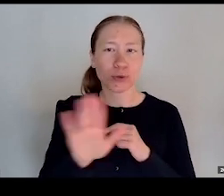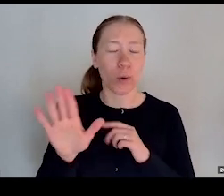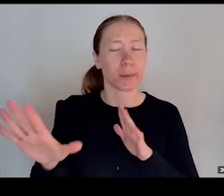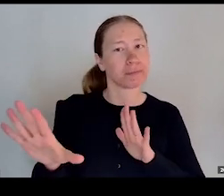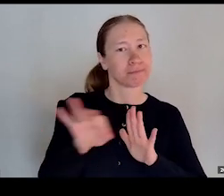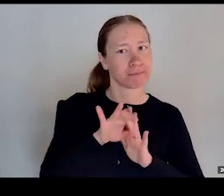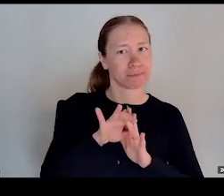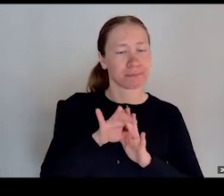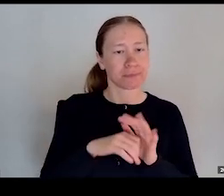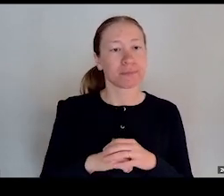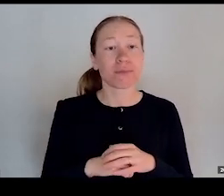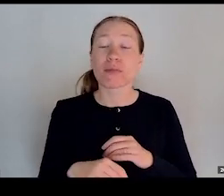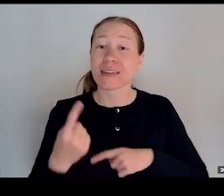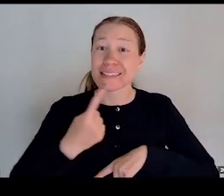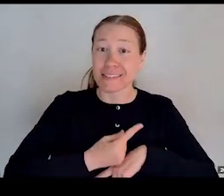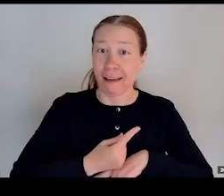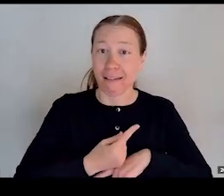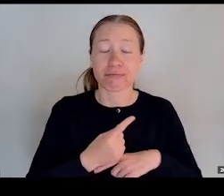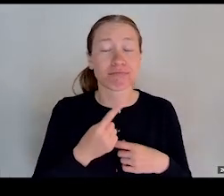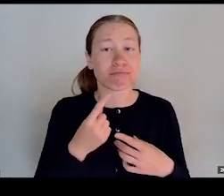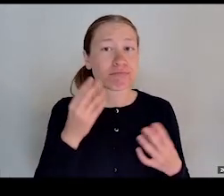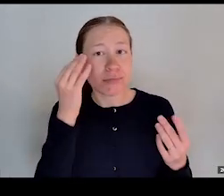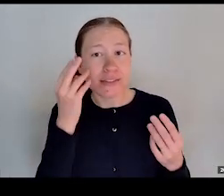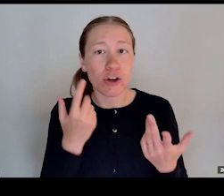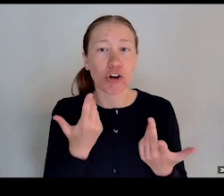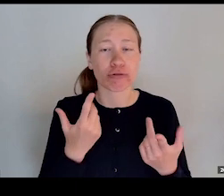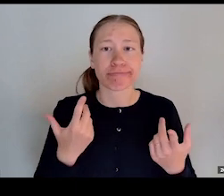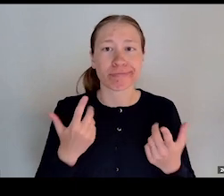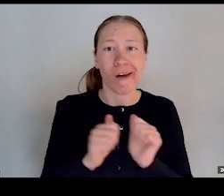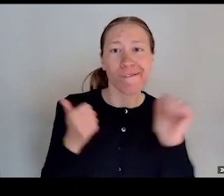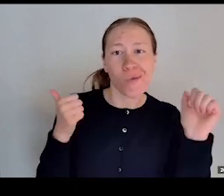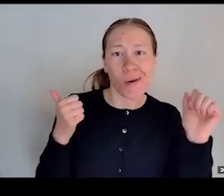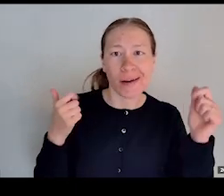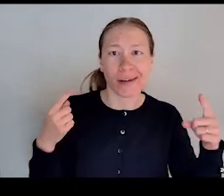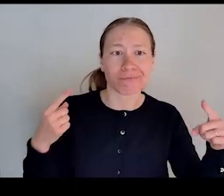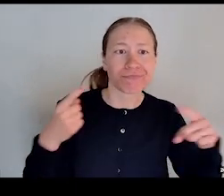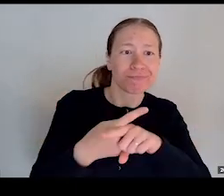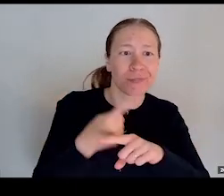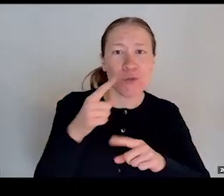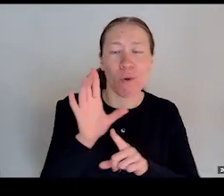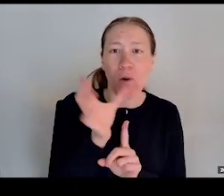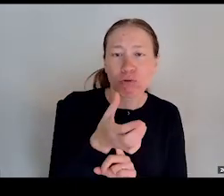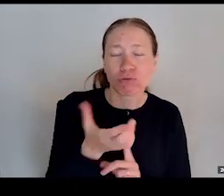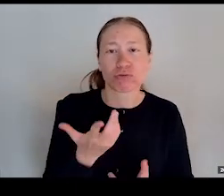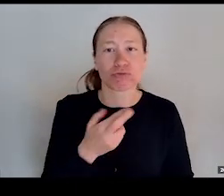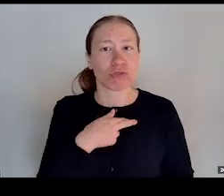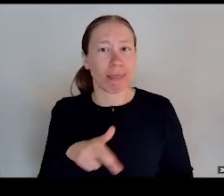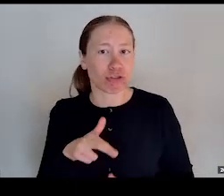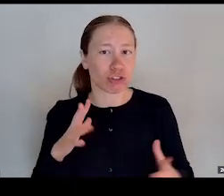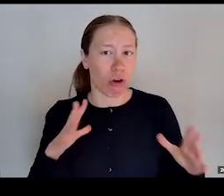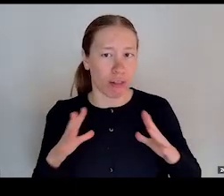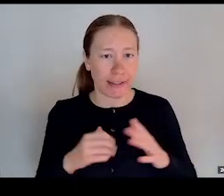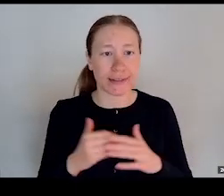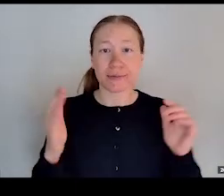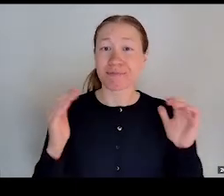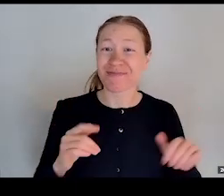selections. For the date, for example, we want to avoid conflicts with major cultural and religious holidays. For the time of the